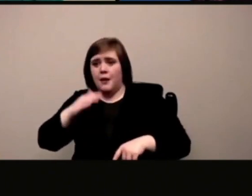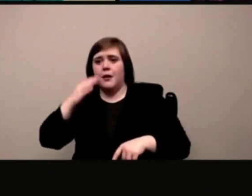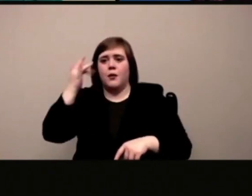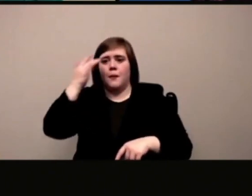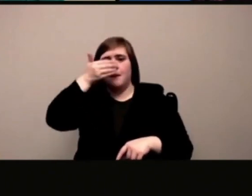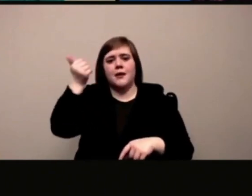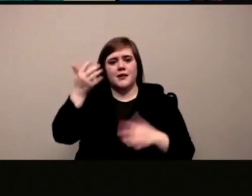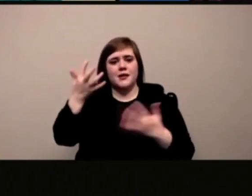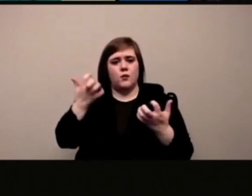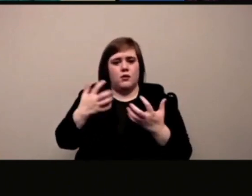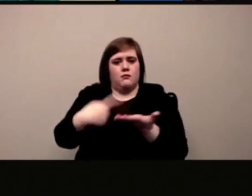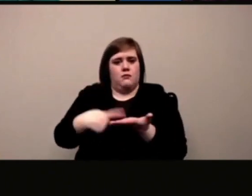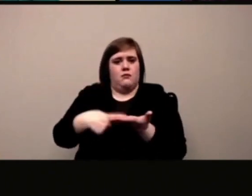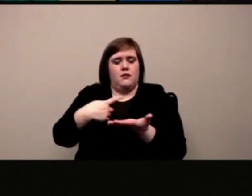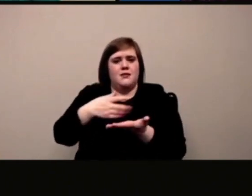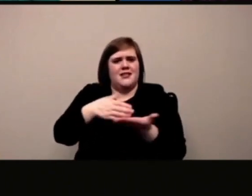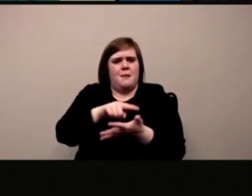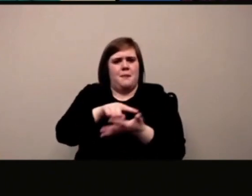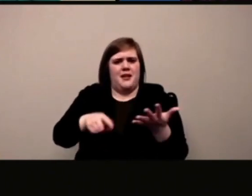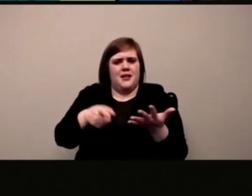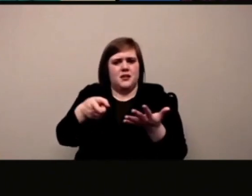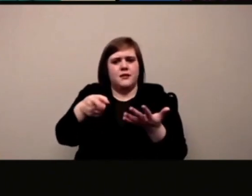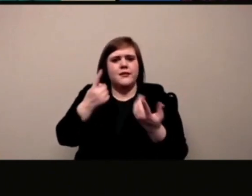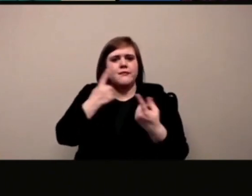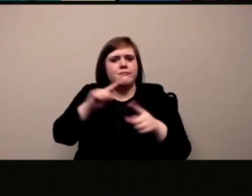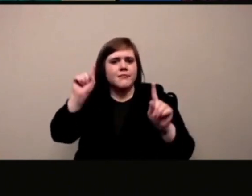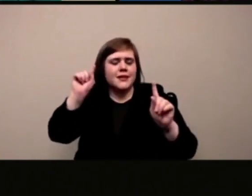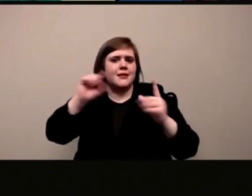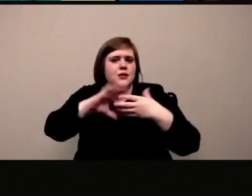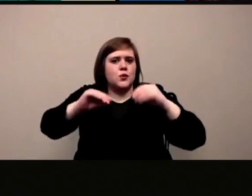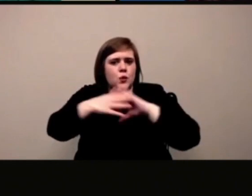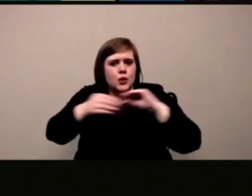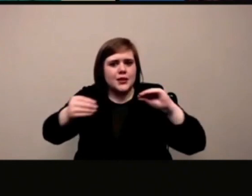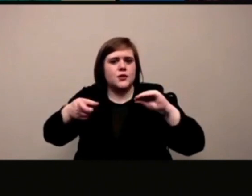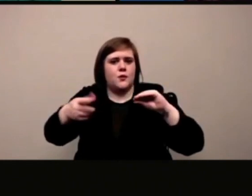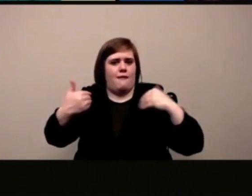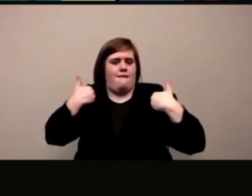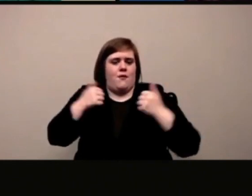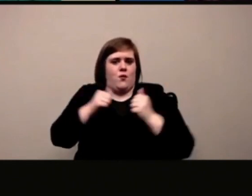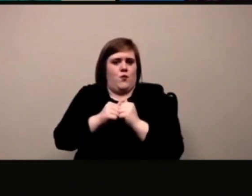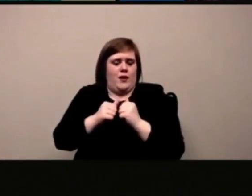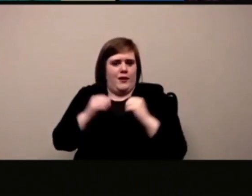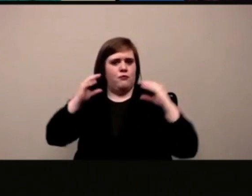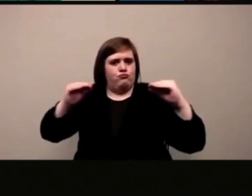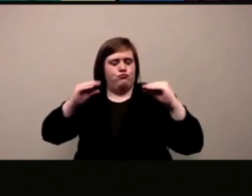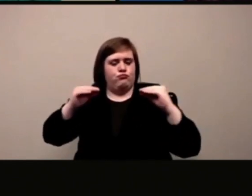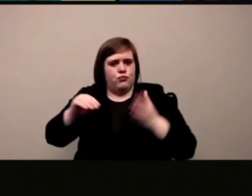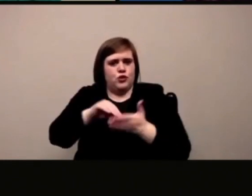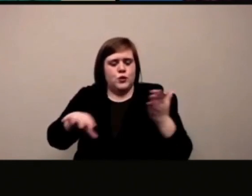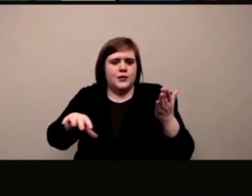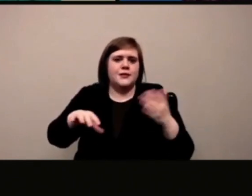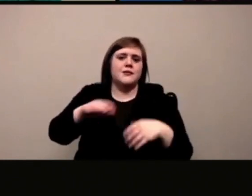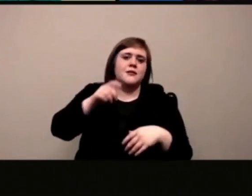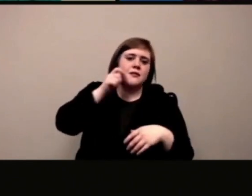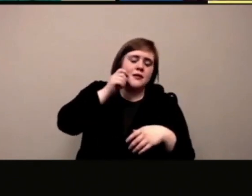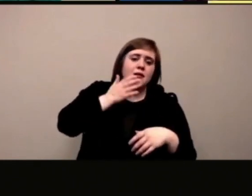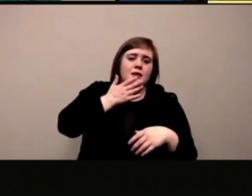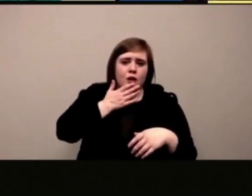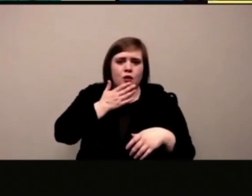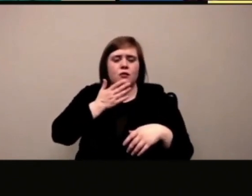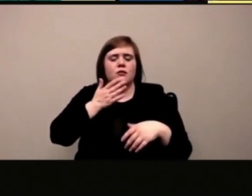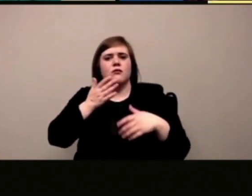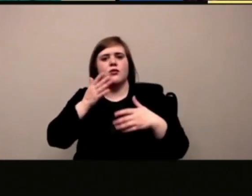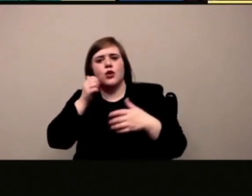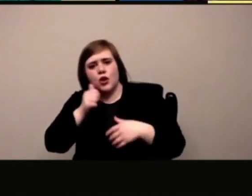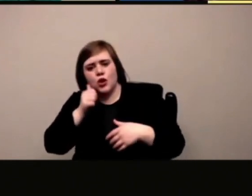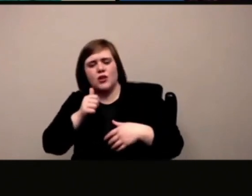how some of the things that the success stories you're having with educating students of color and girls in CS classrooms. But I'll just